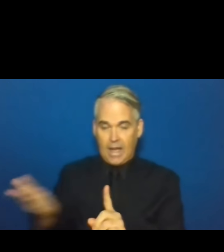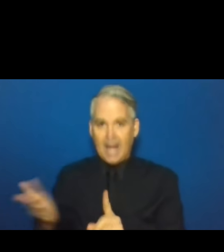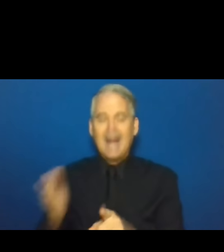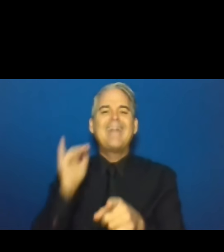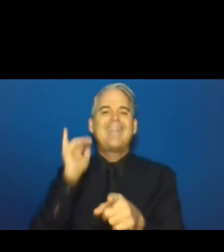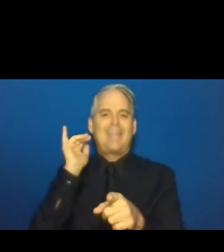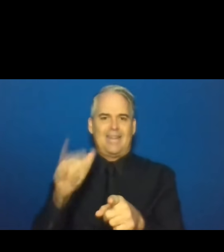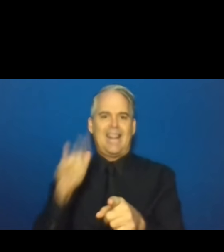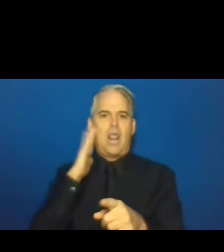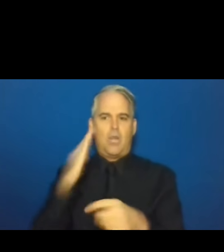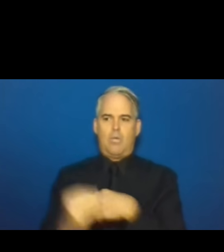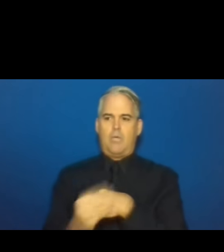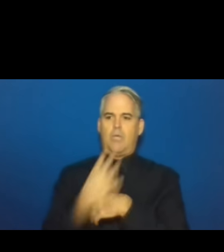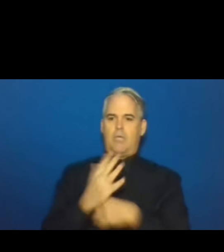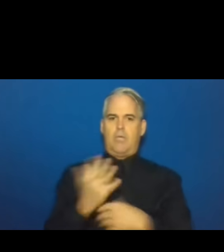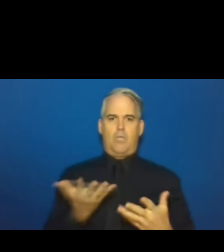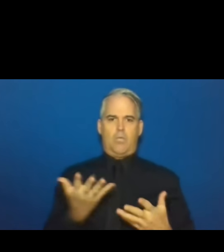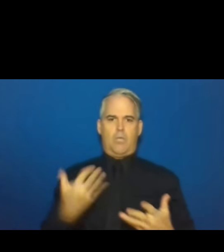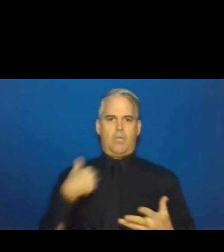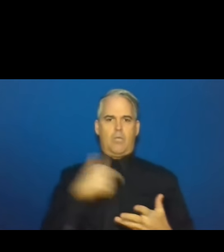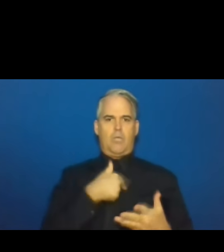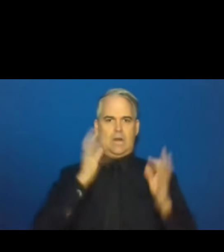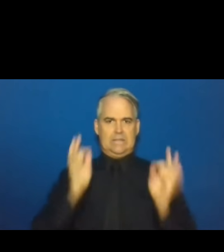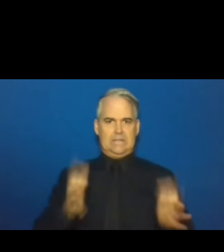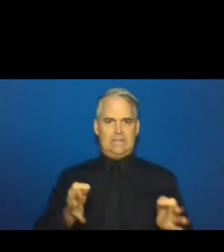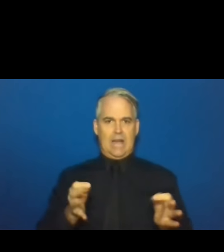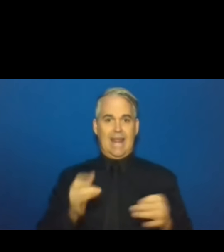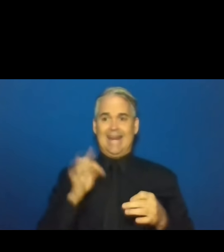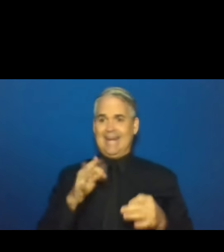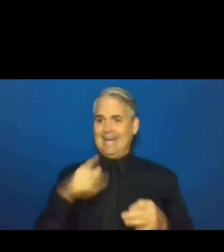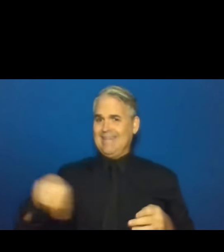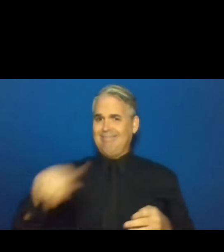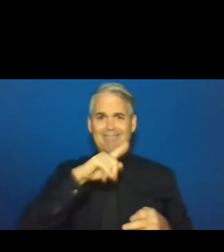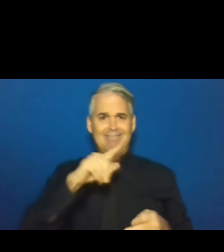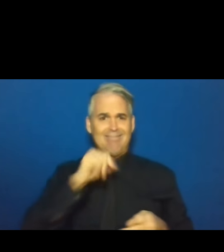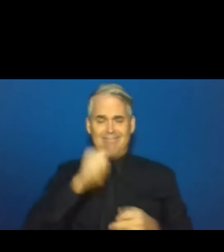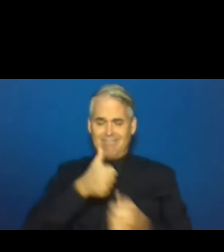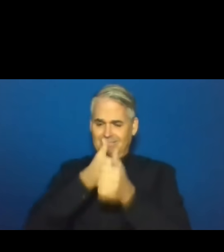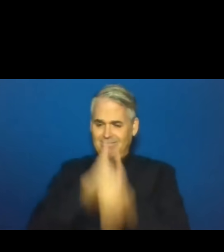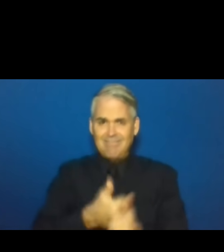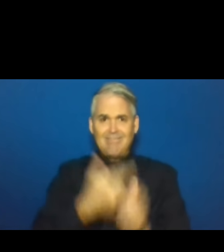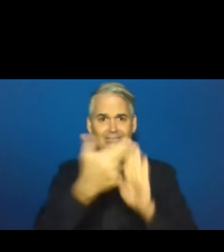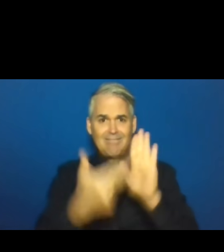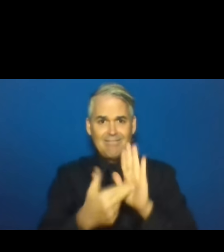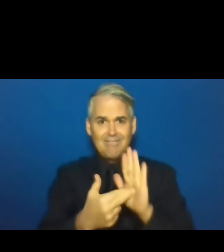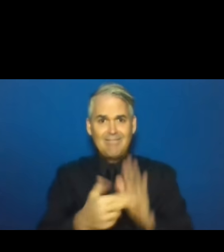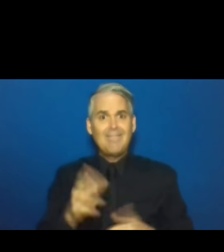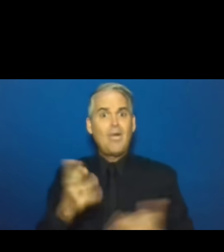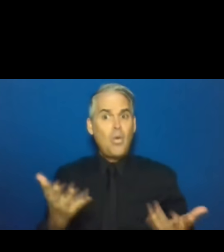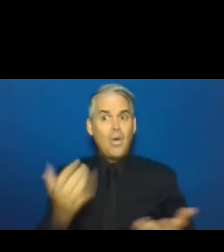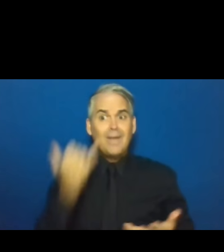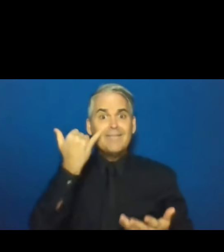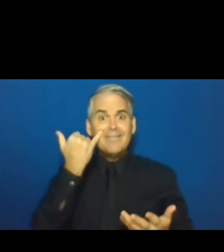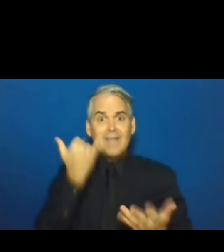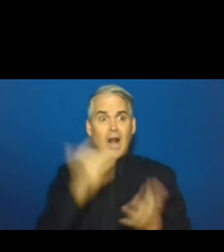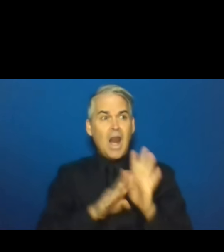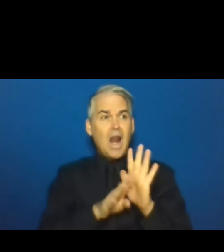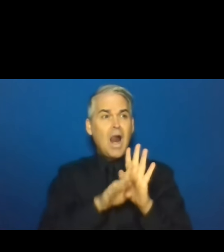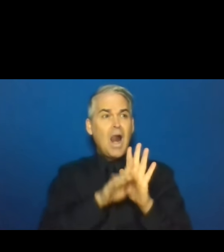If this action is not taken seriously and our situation worsens in the next 3 weeks, continuing the